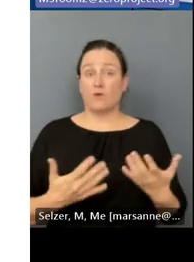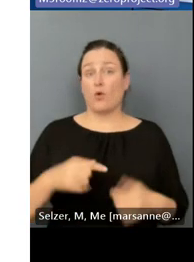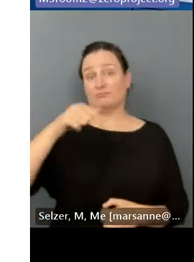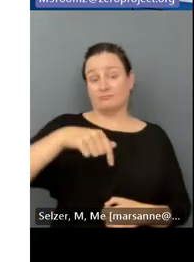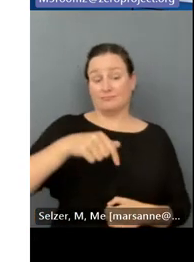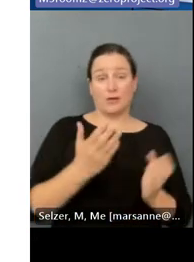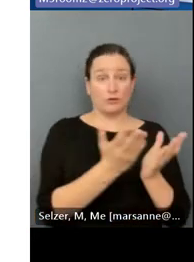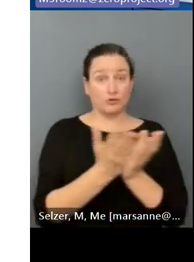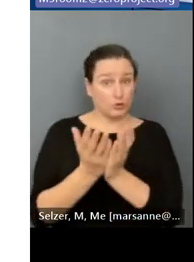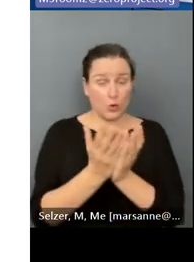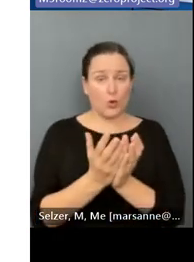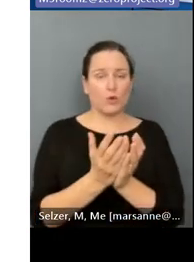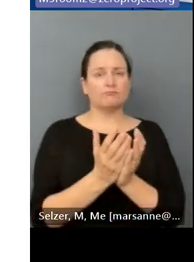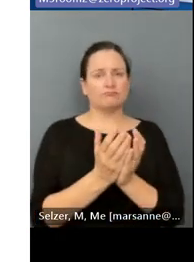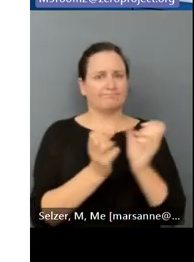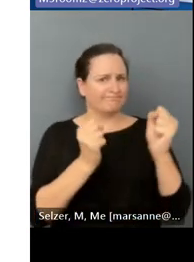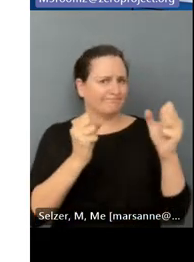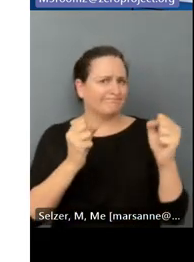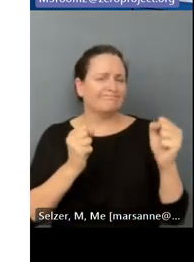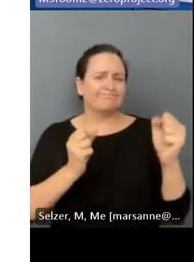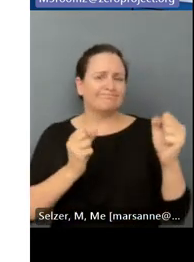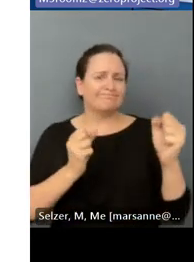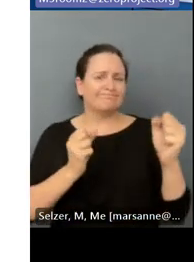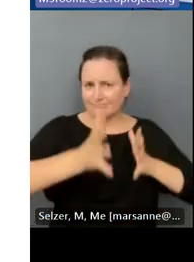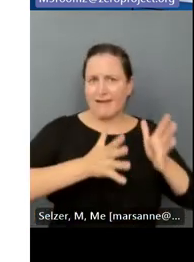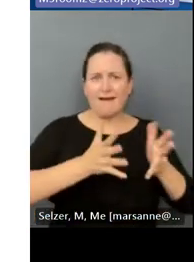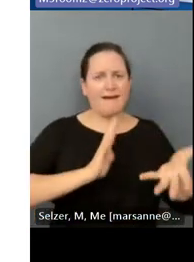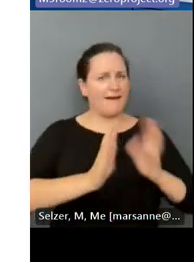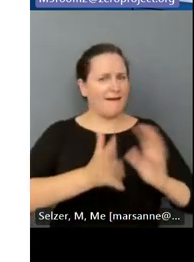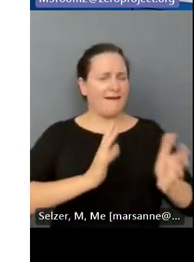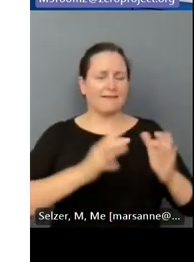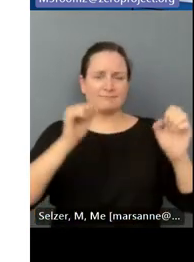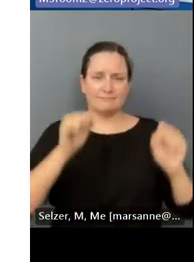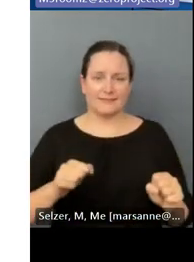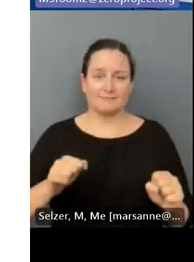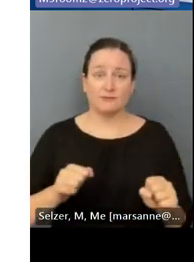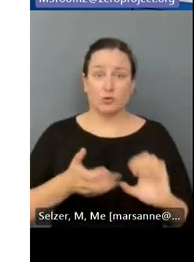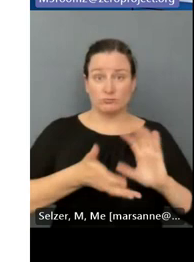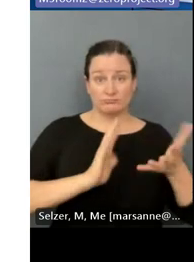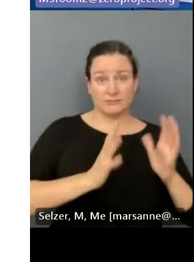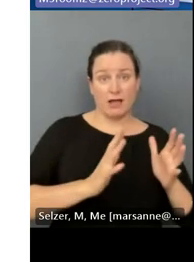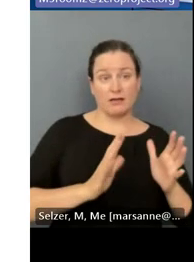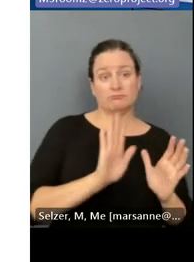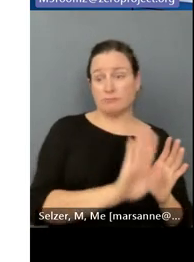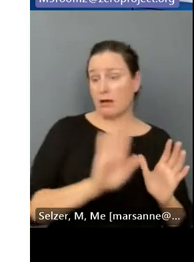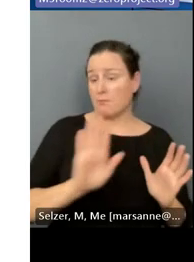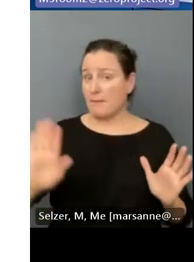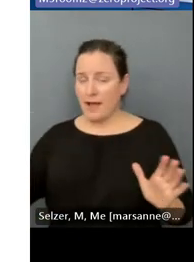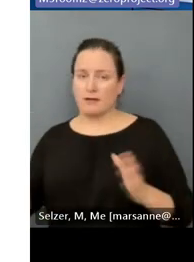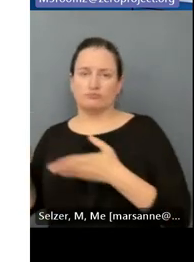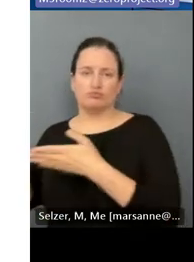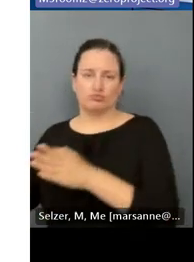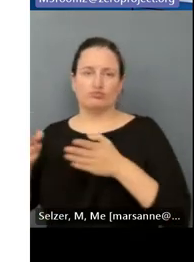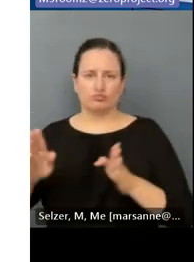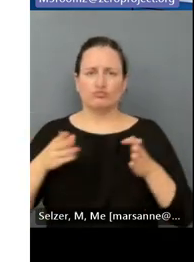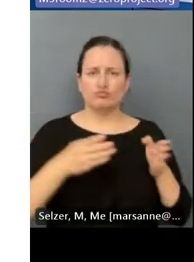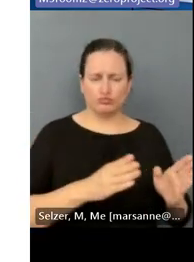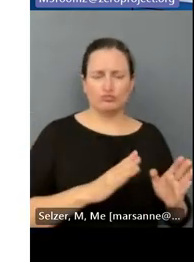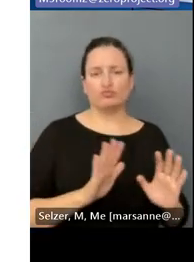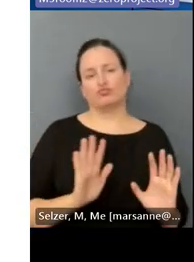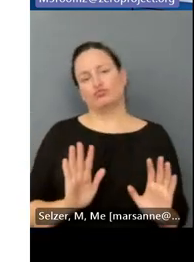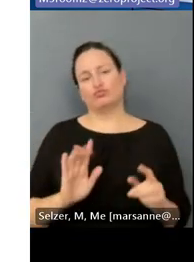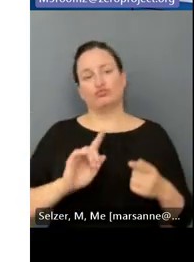where different learning styles are connected. Here we have the learning styles of